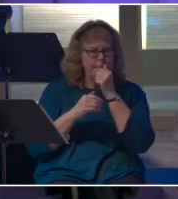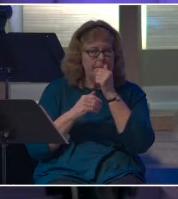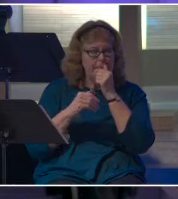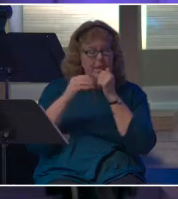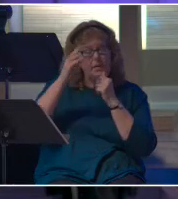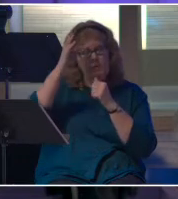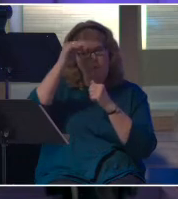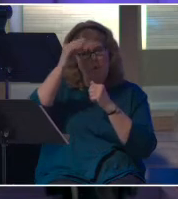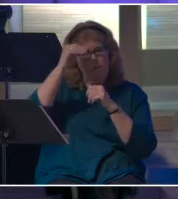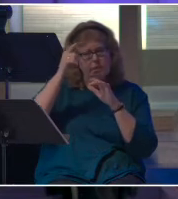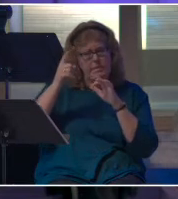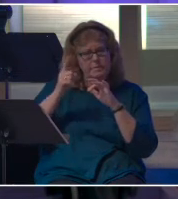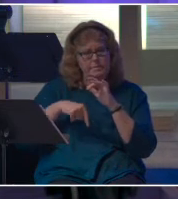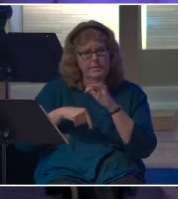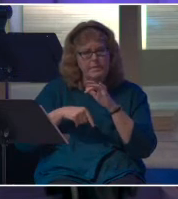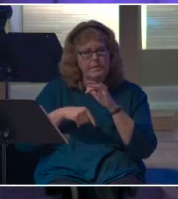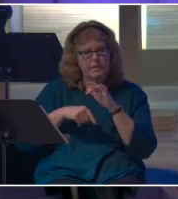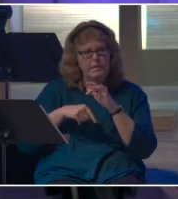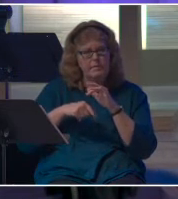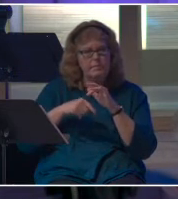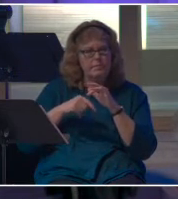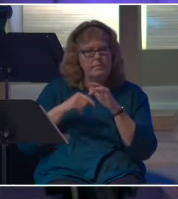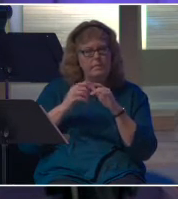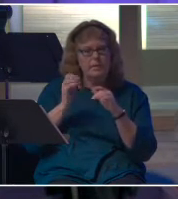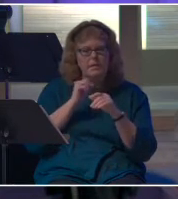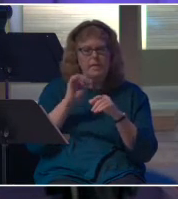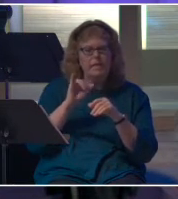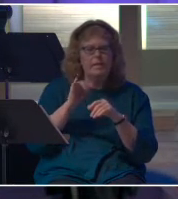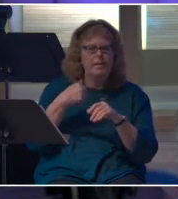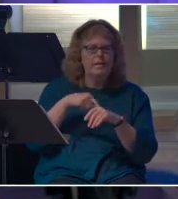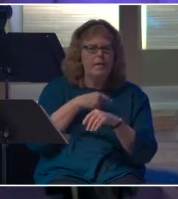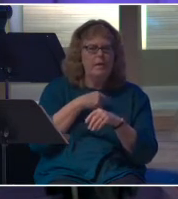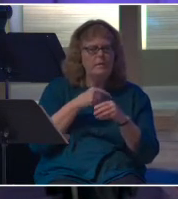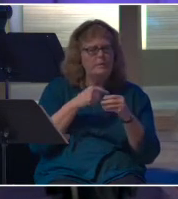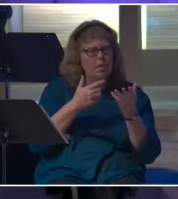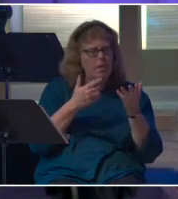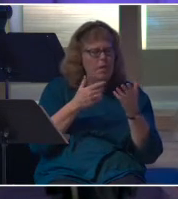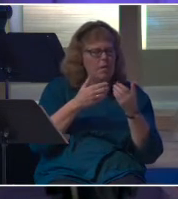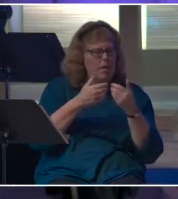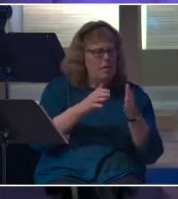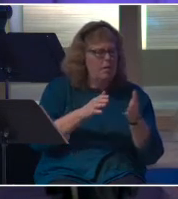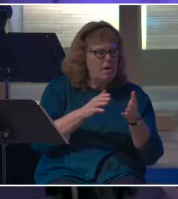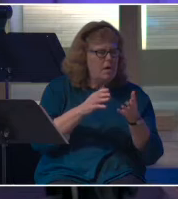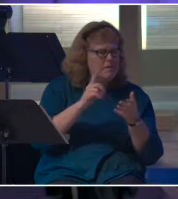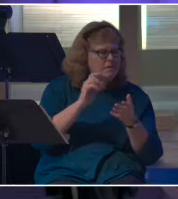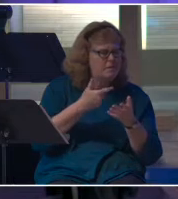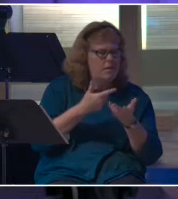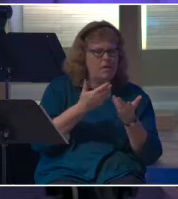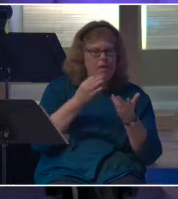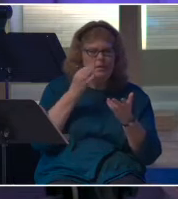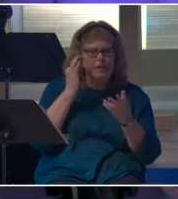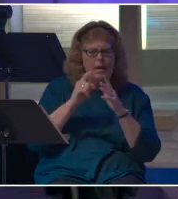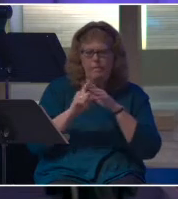donkeys being missing is not so much like us losing one of our domestic animals, like a dog or a